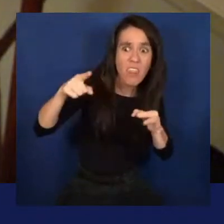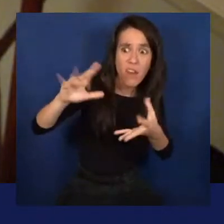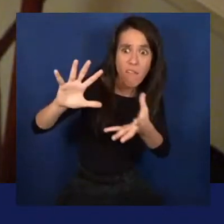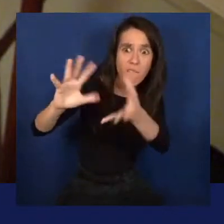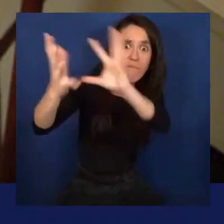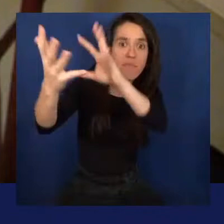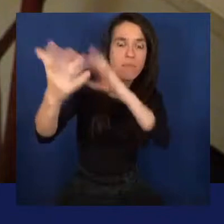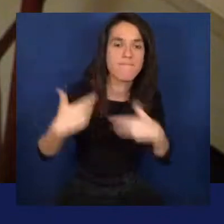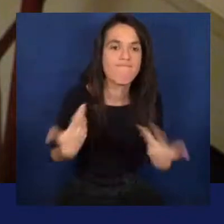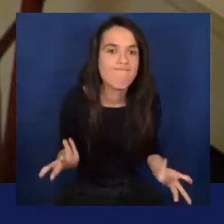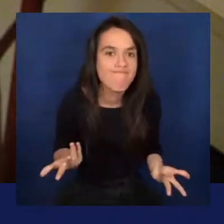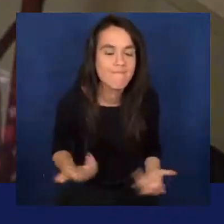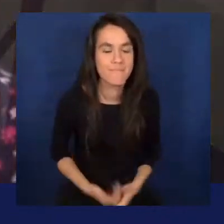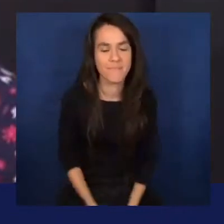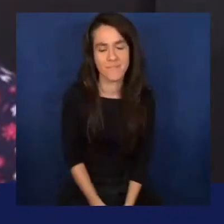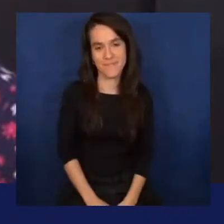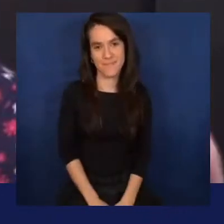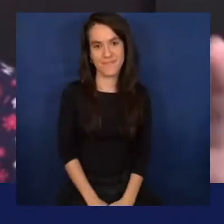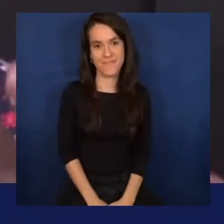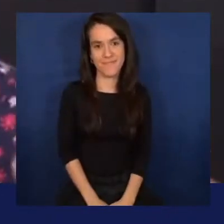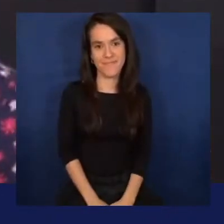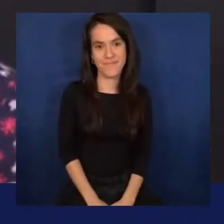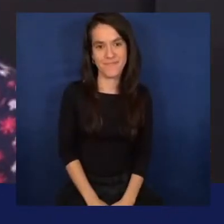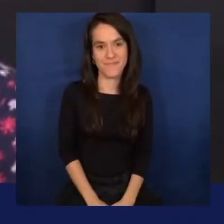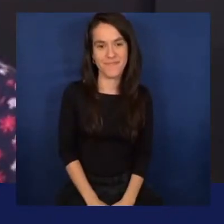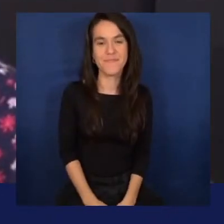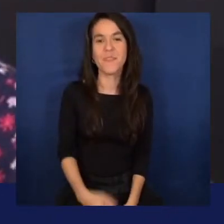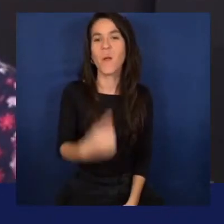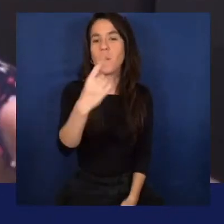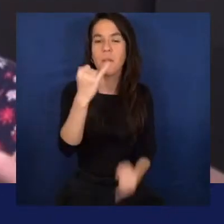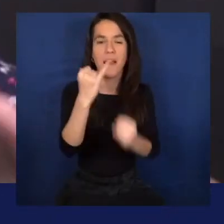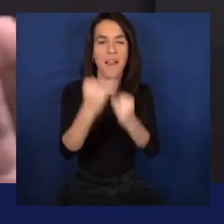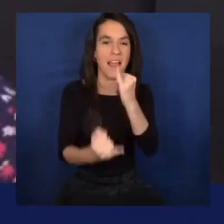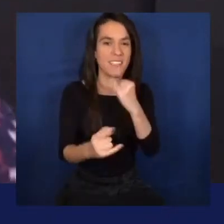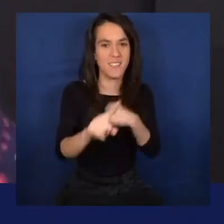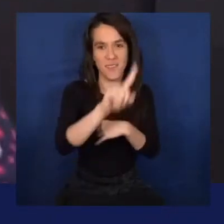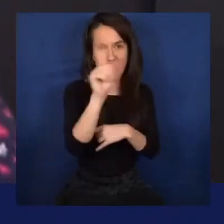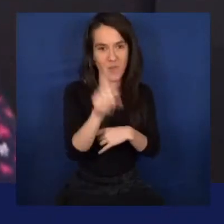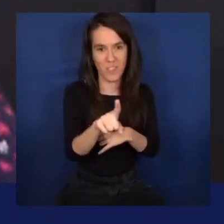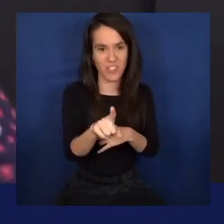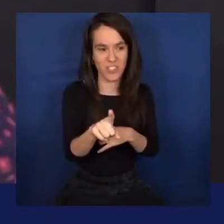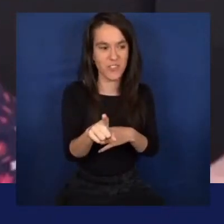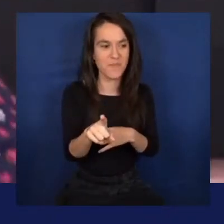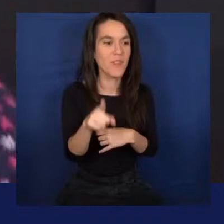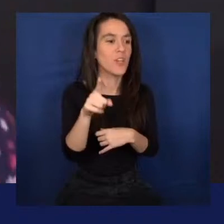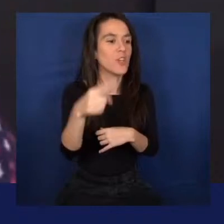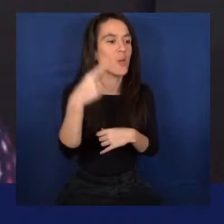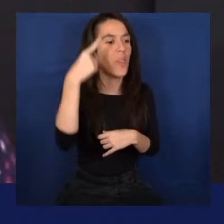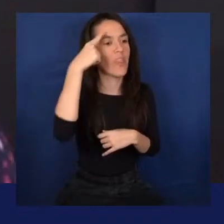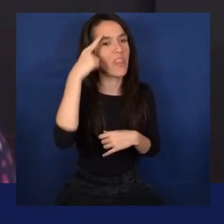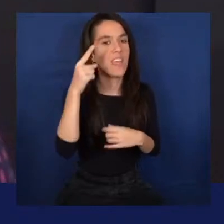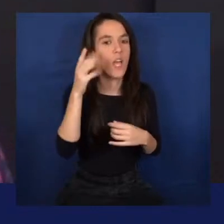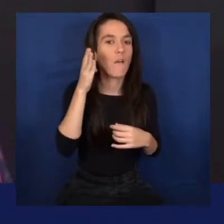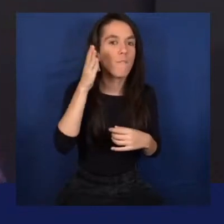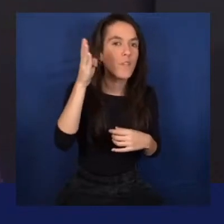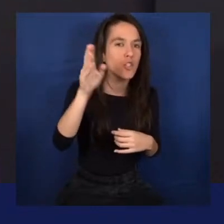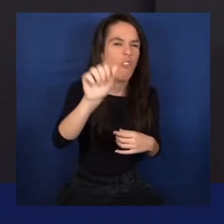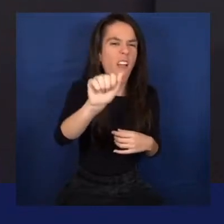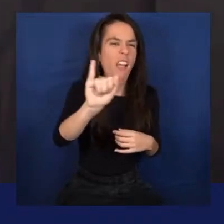Willem, one last question, because I know I've been hogging you all. Let's start with you, Marion. What's the future of AI? And then we'll go to you, Richard, on that.